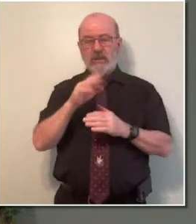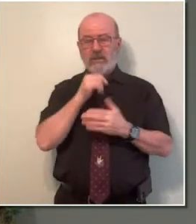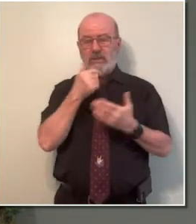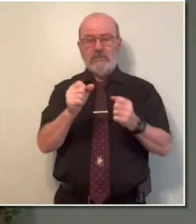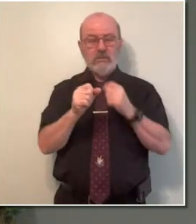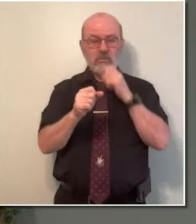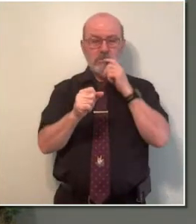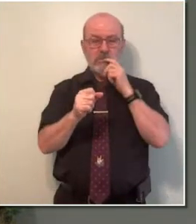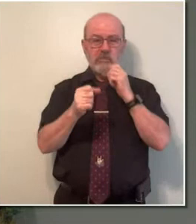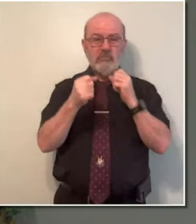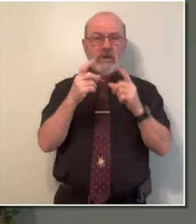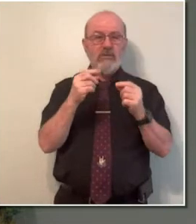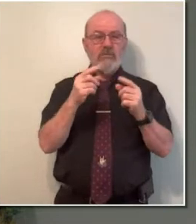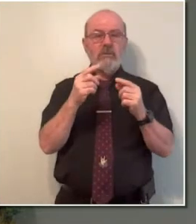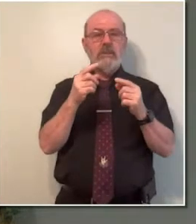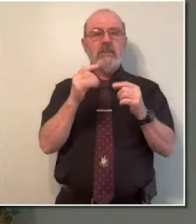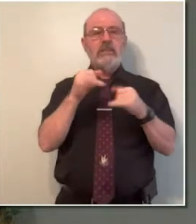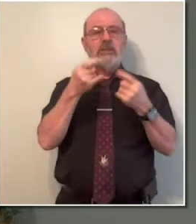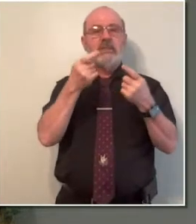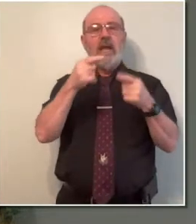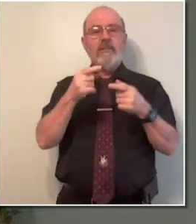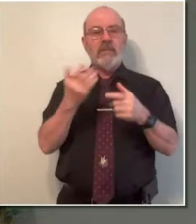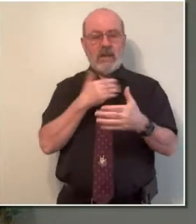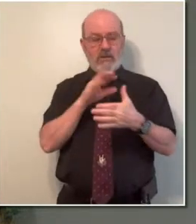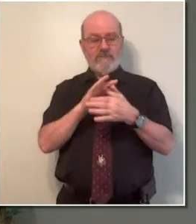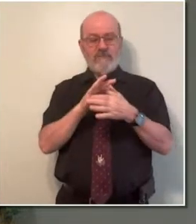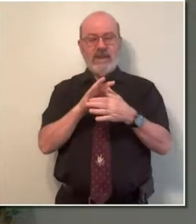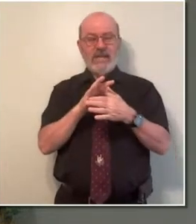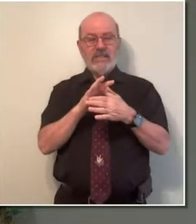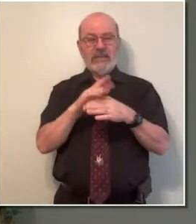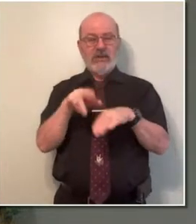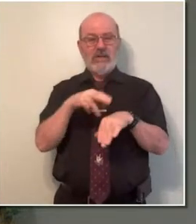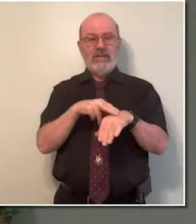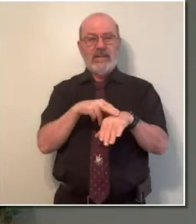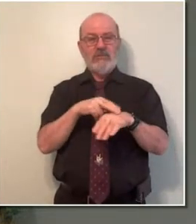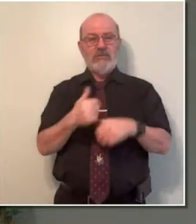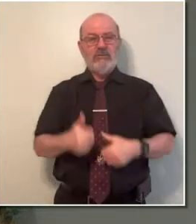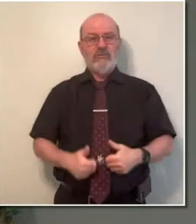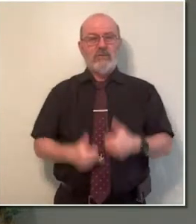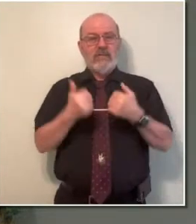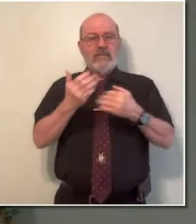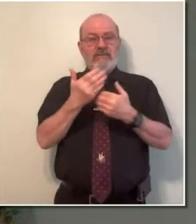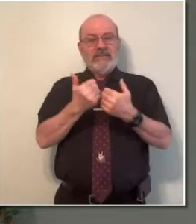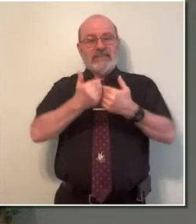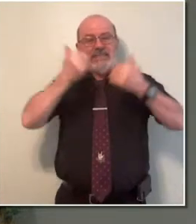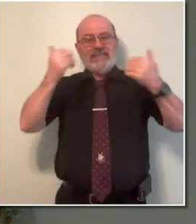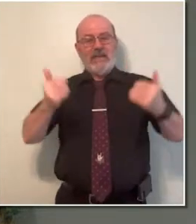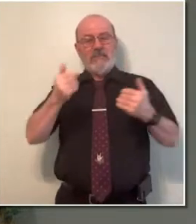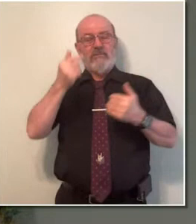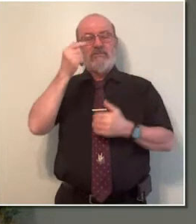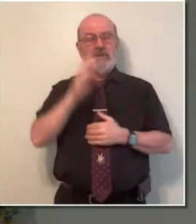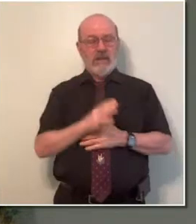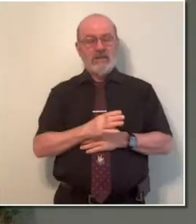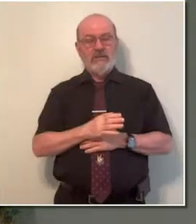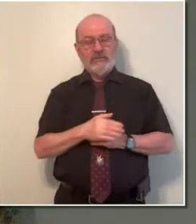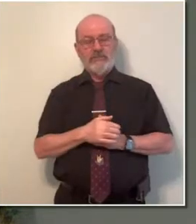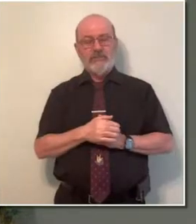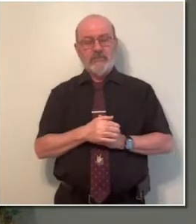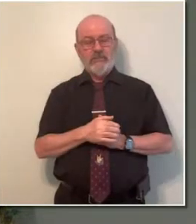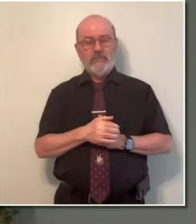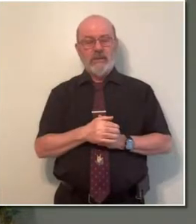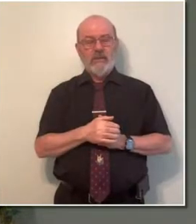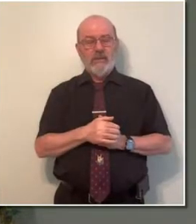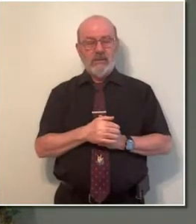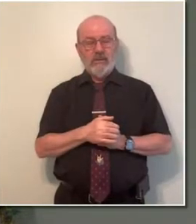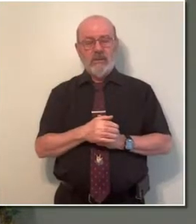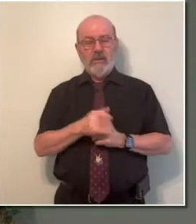do. It's just that our flesh, our nature, is to live independently of God. And if you are not in